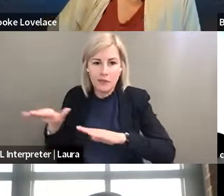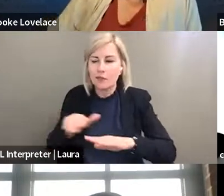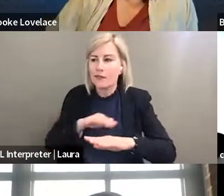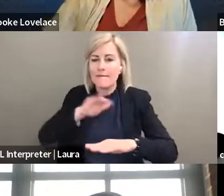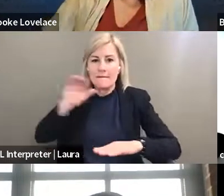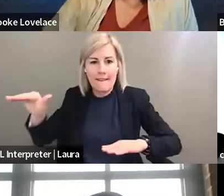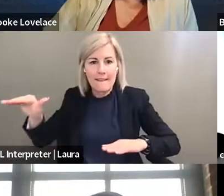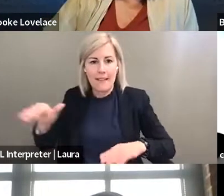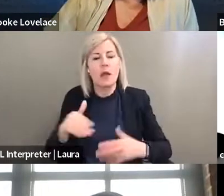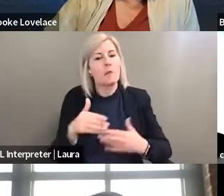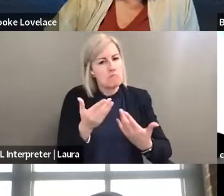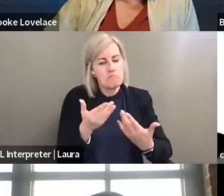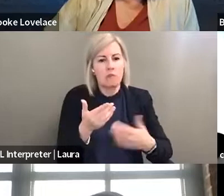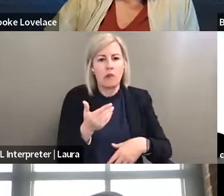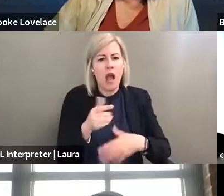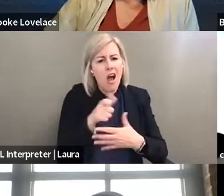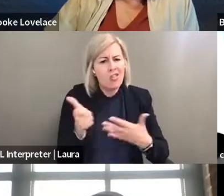but what is important to you? So